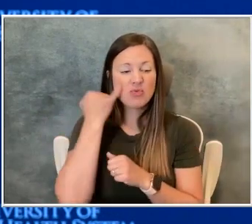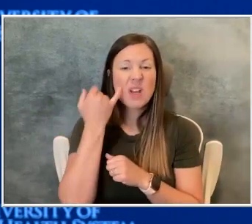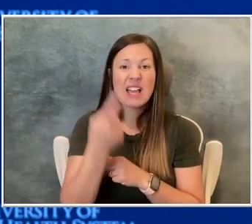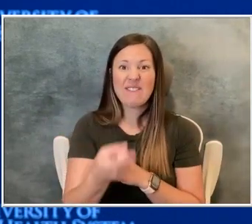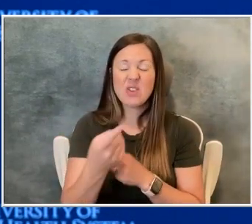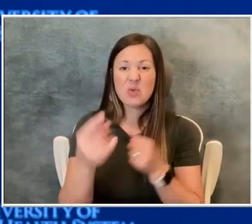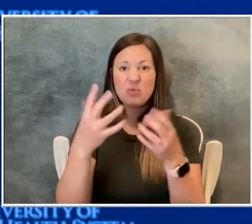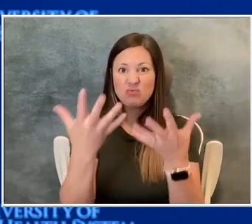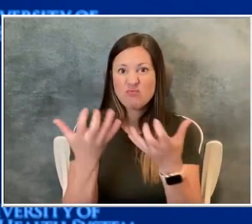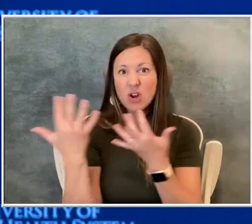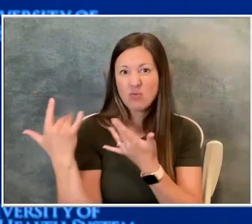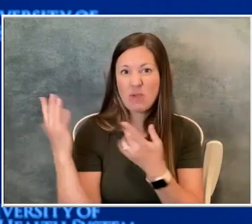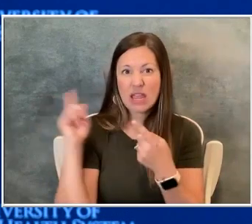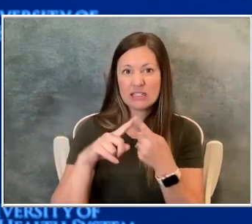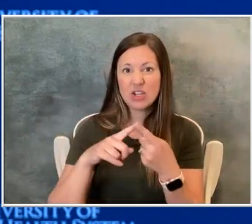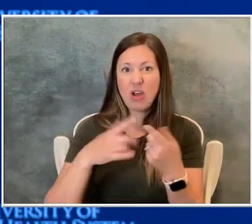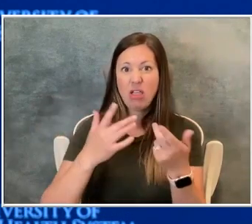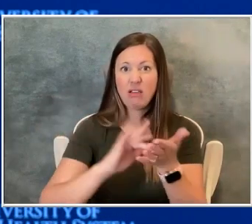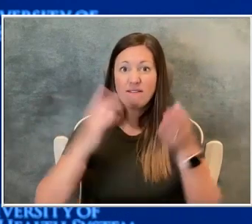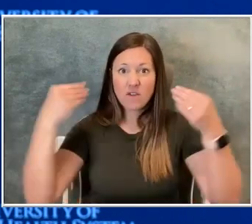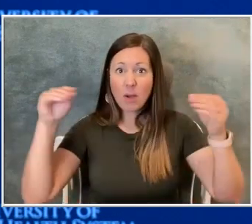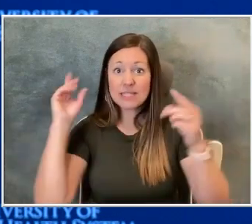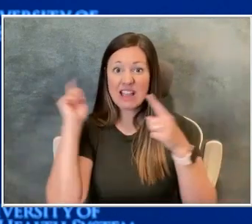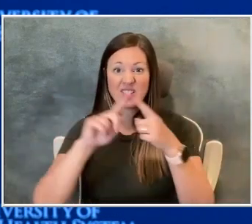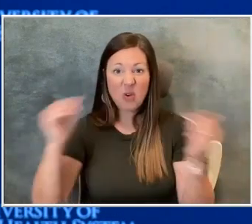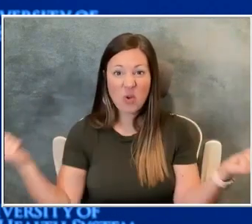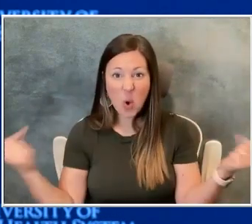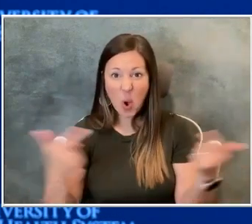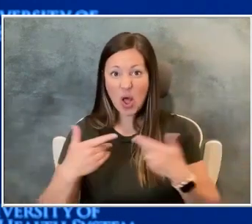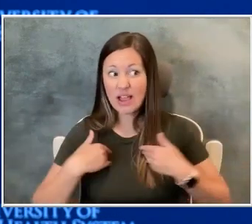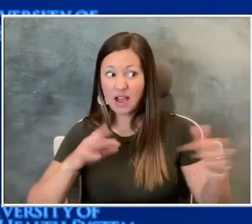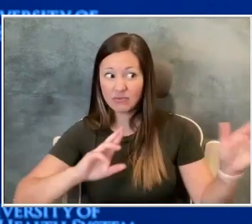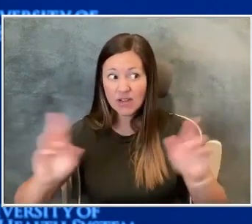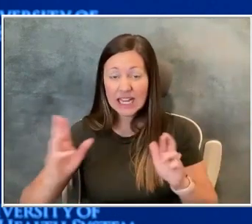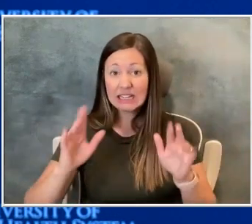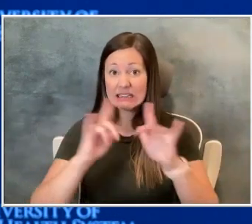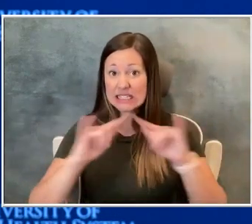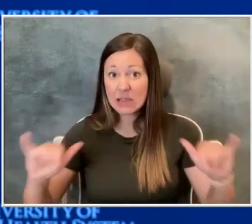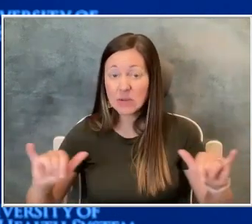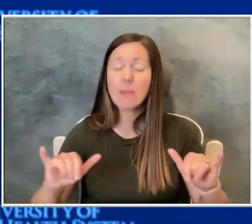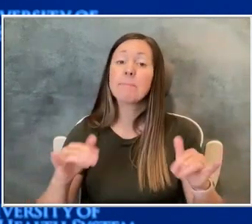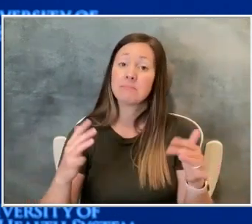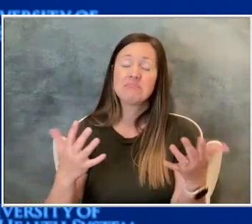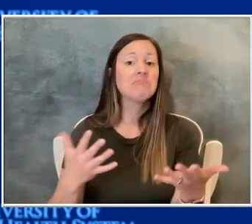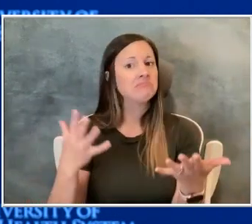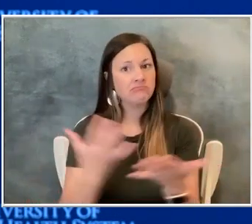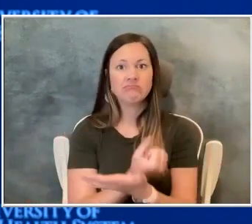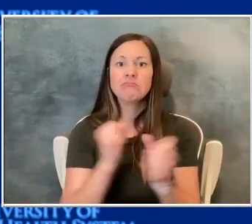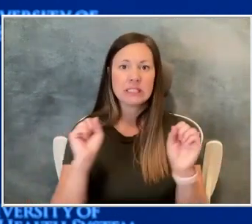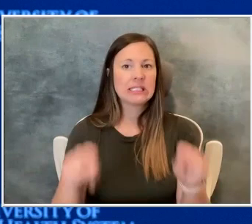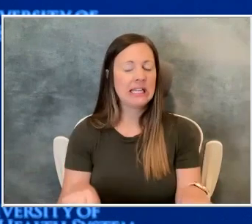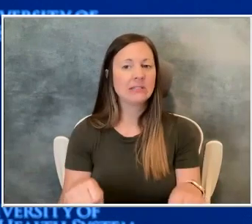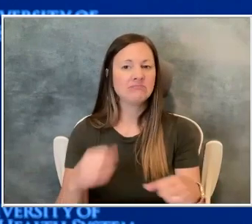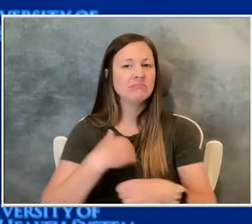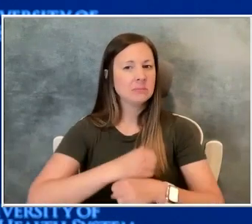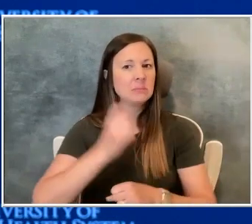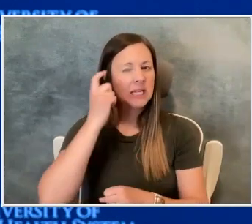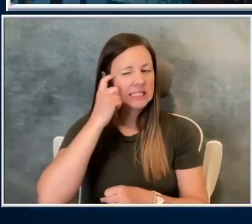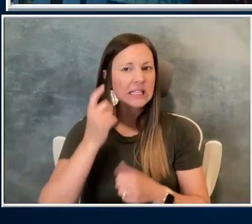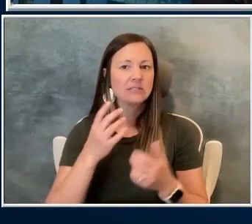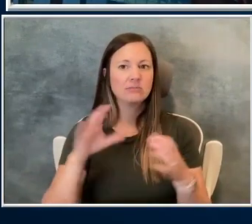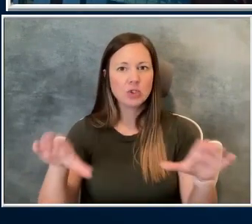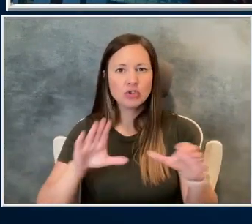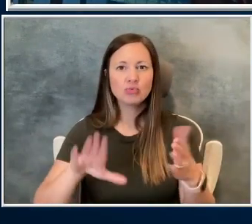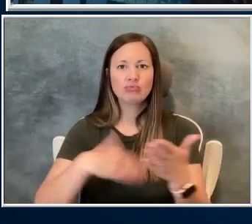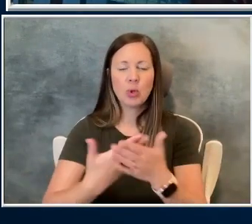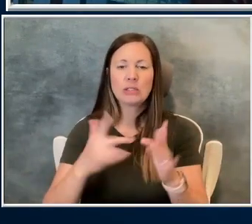here at the health system till we have all of them and get them at the same time, it is certainly reasonable to do that and co-administer these vaccines together. That's good to